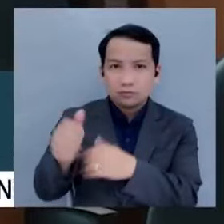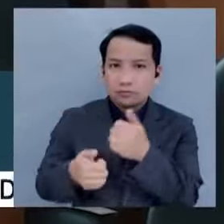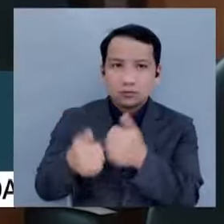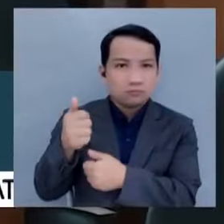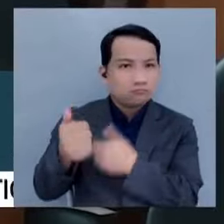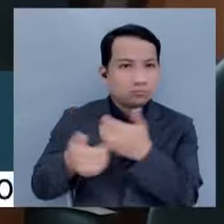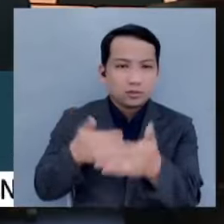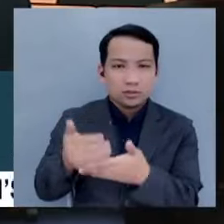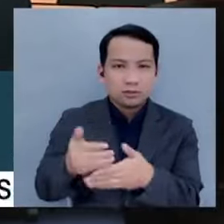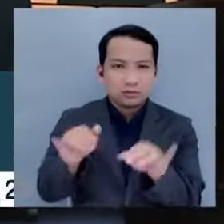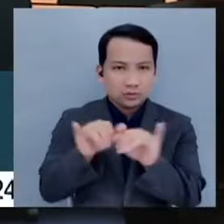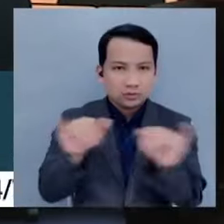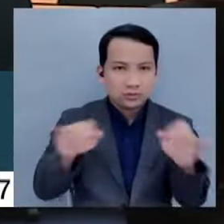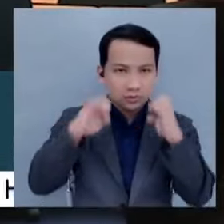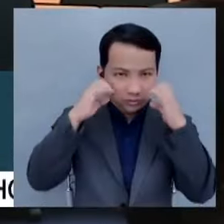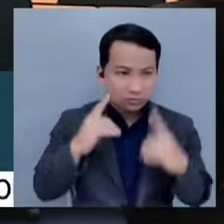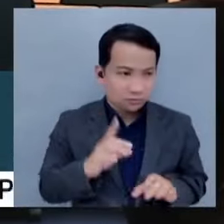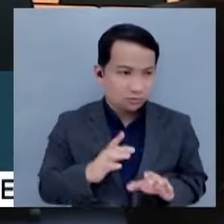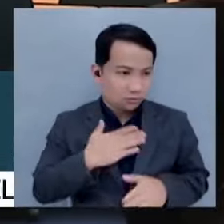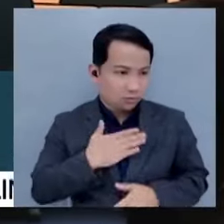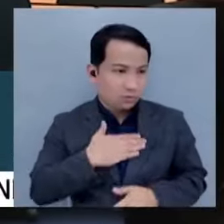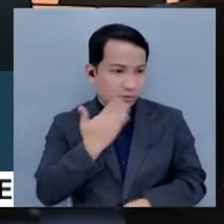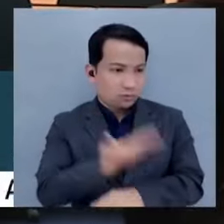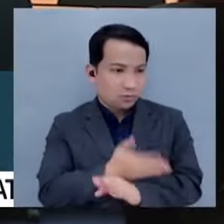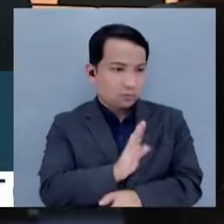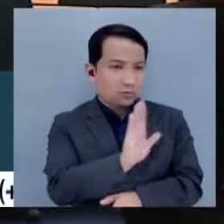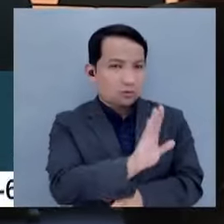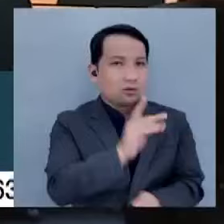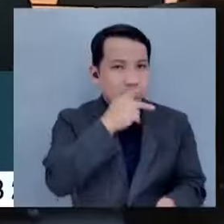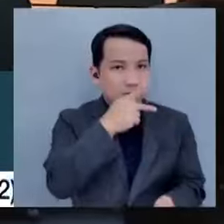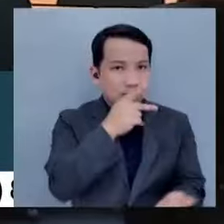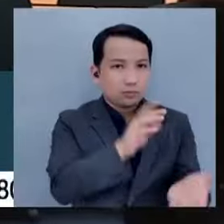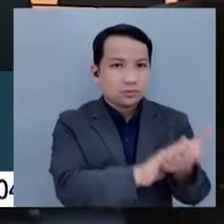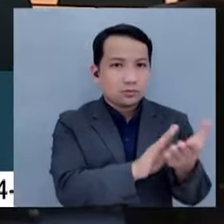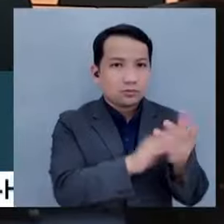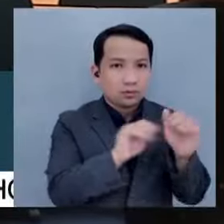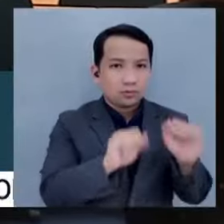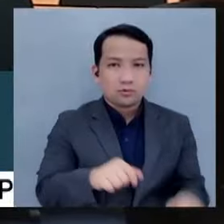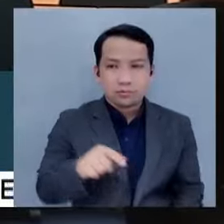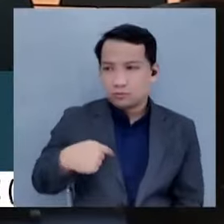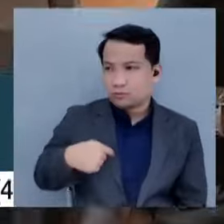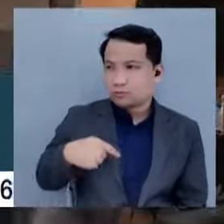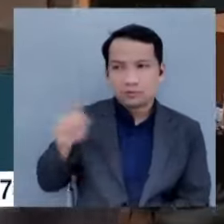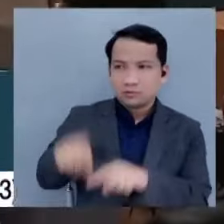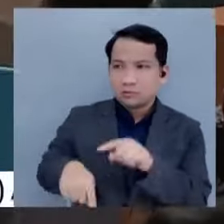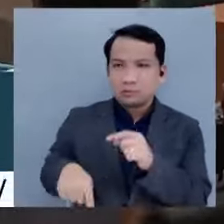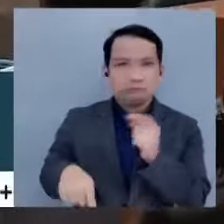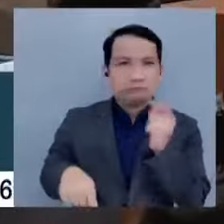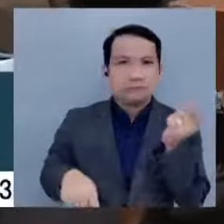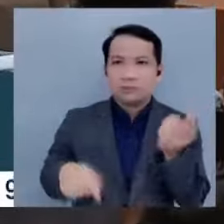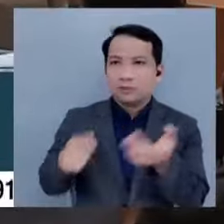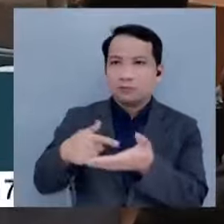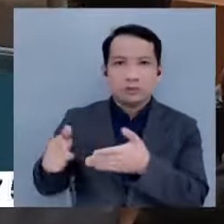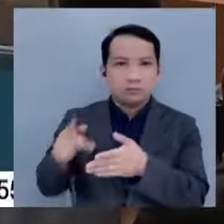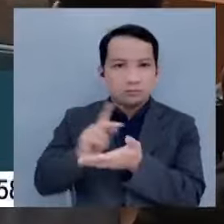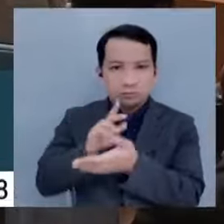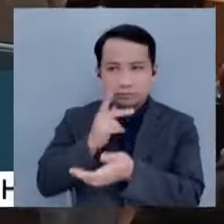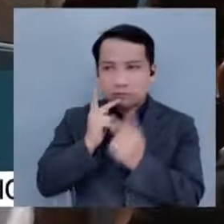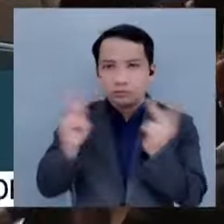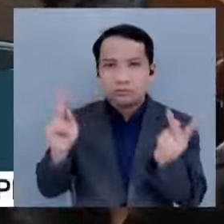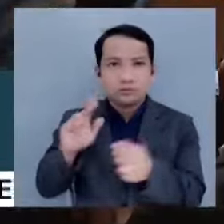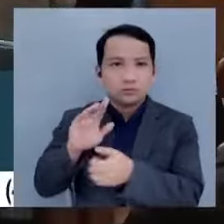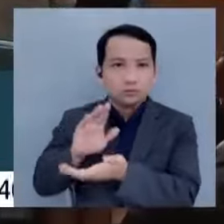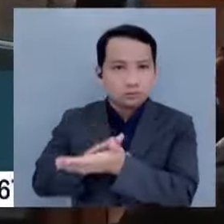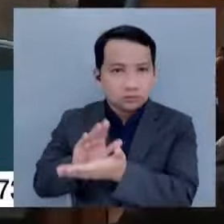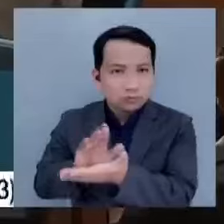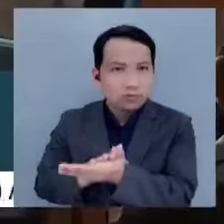with education. Gusto ko yung anak ko sa private school. Yung iba naman who cannot afford, then they're left out to public institutions. That's what I said.